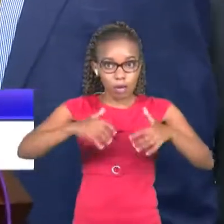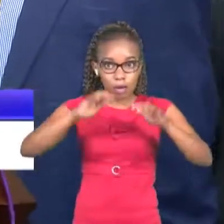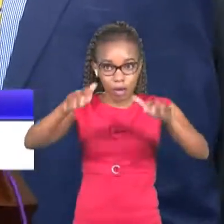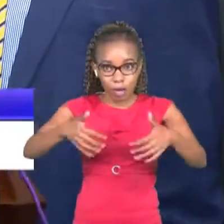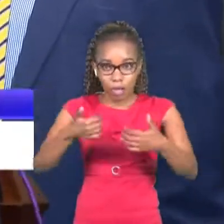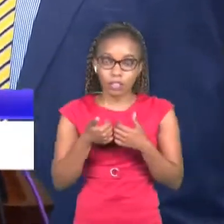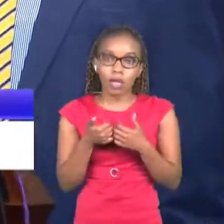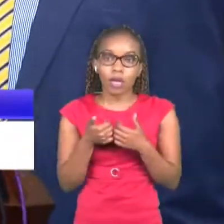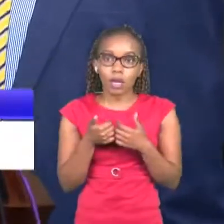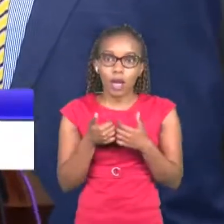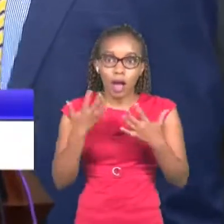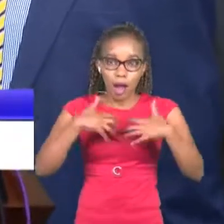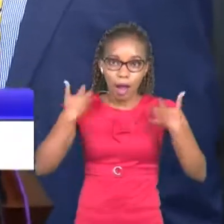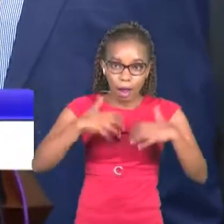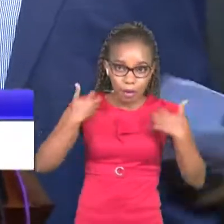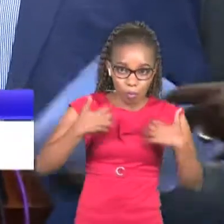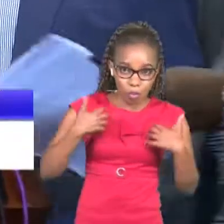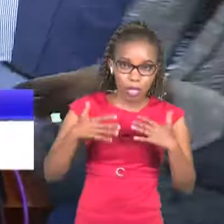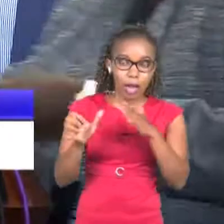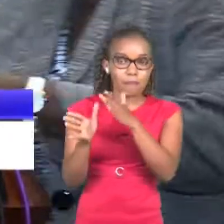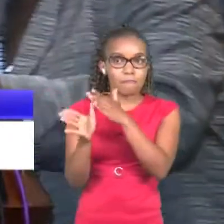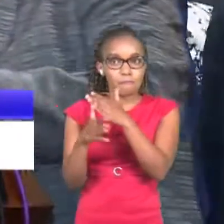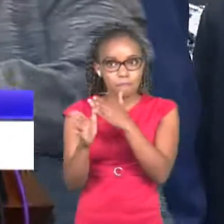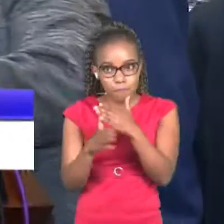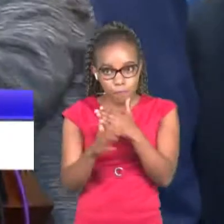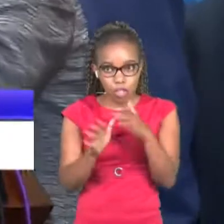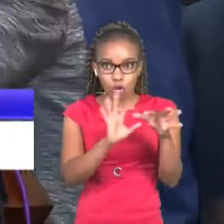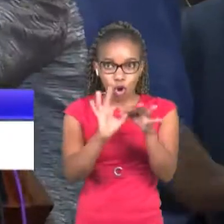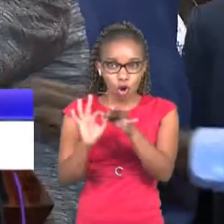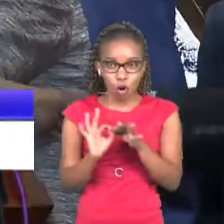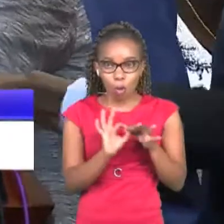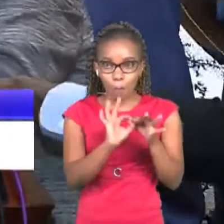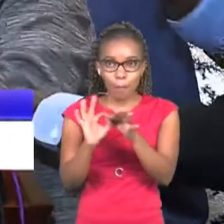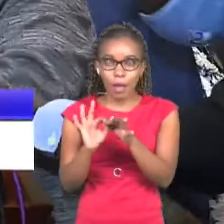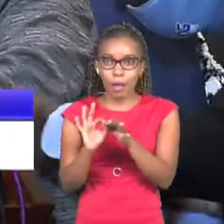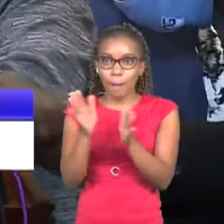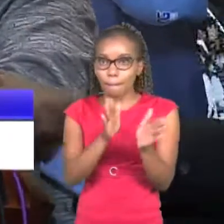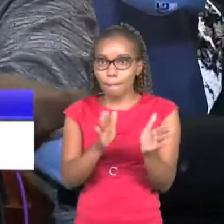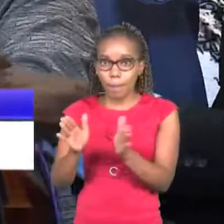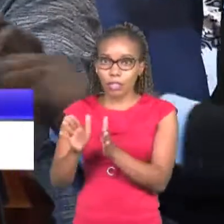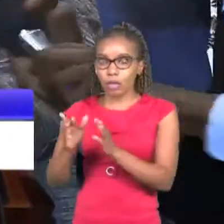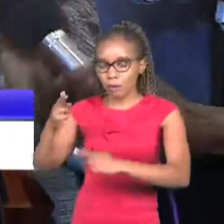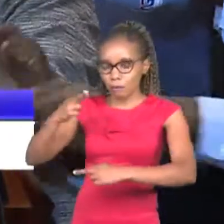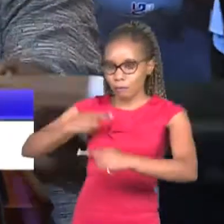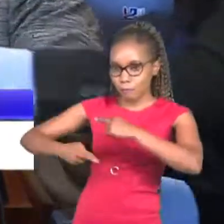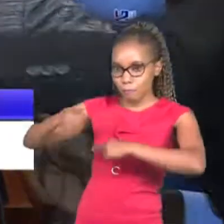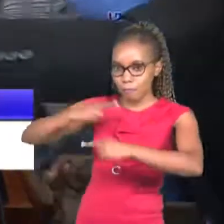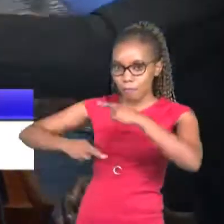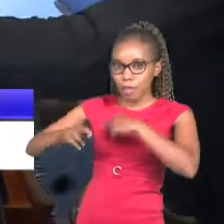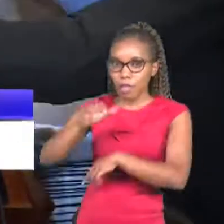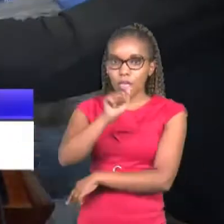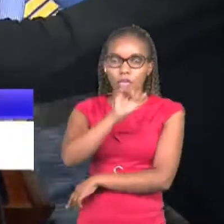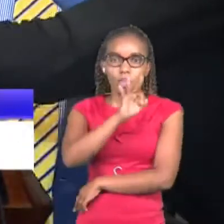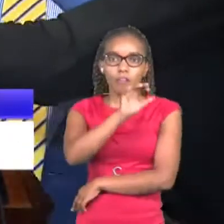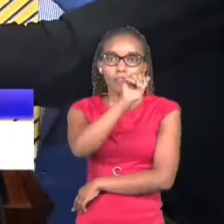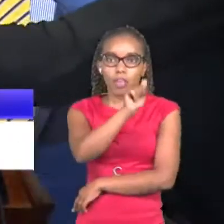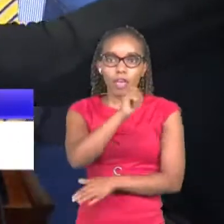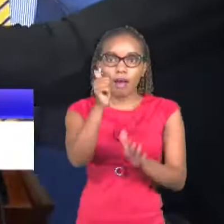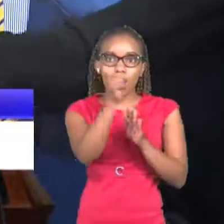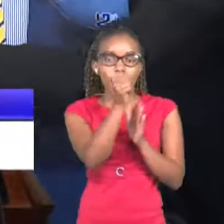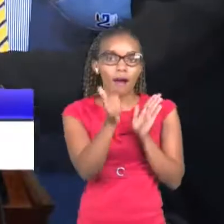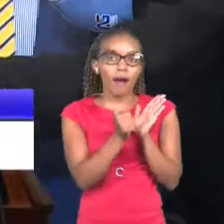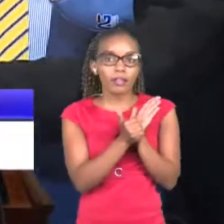Livestock, Fisheries and Cooperatives to commence the process of reviewing the AFA Acts in